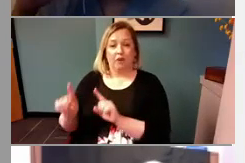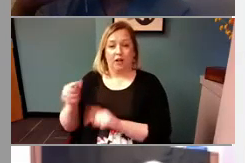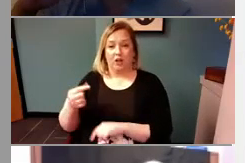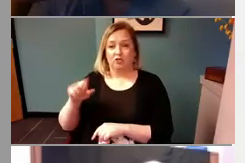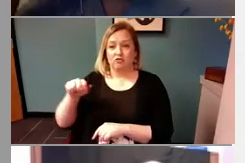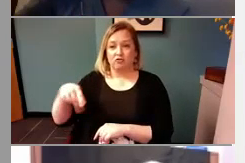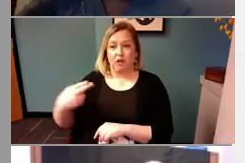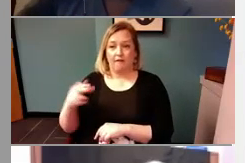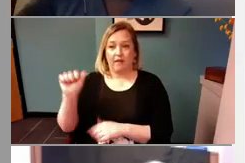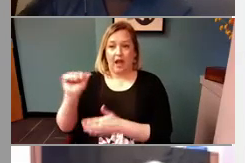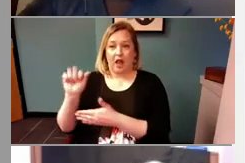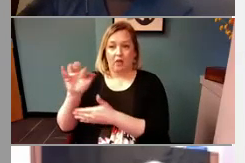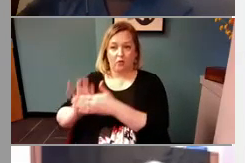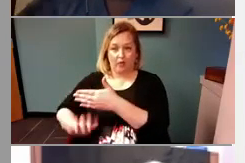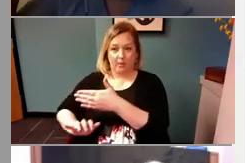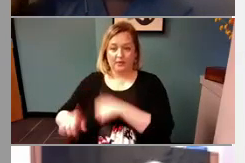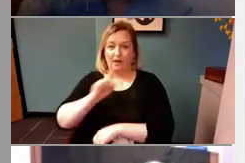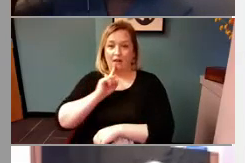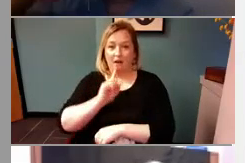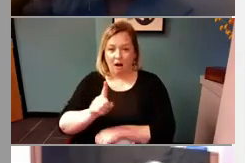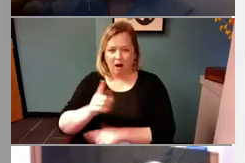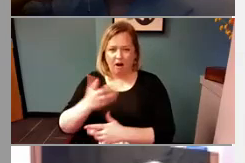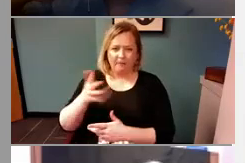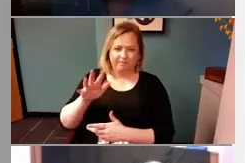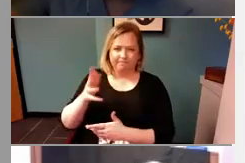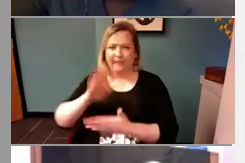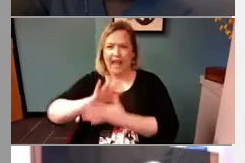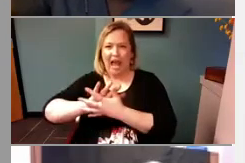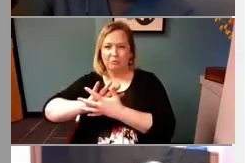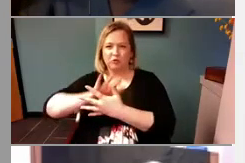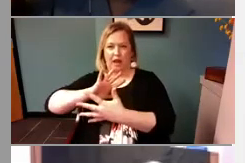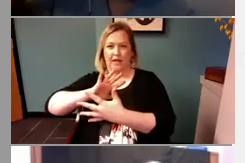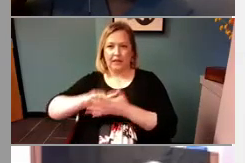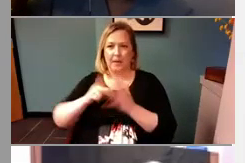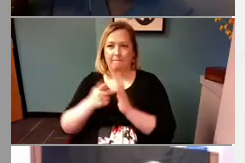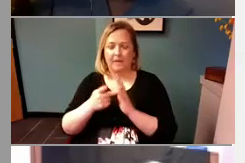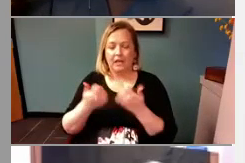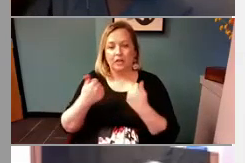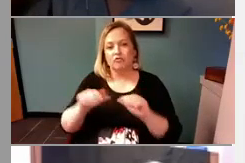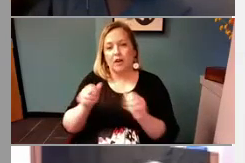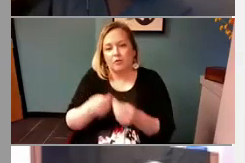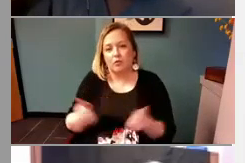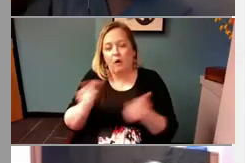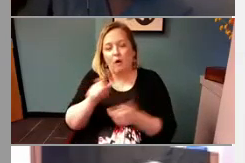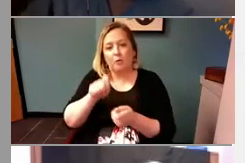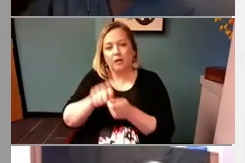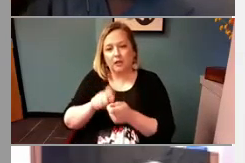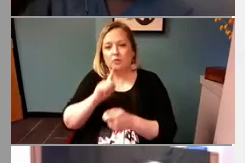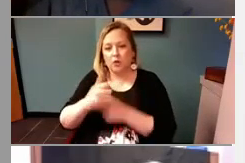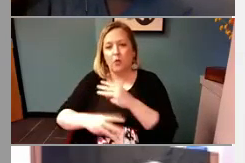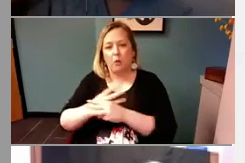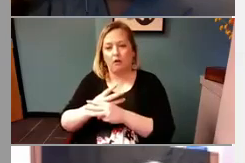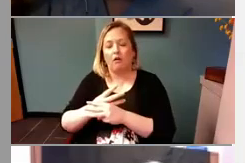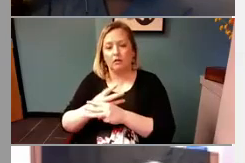in a sense, abstract, in the sense that we are trying to solve a particular weird coloring algorithm, but we can